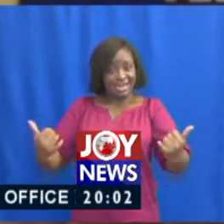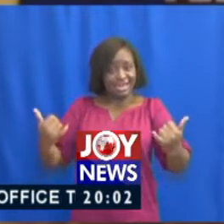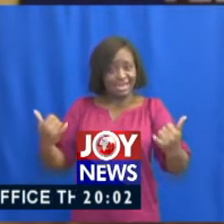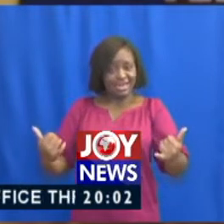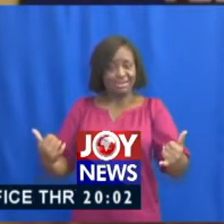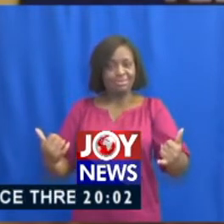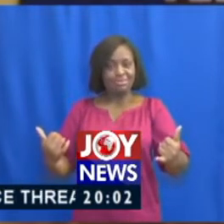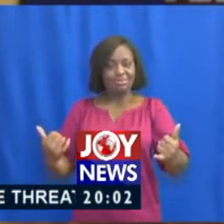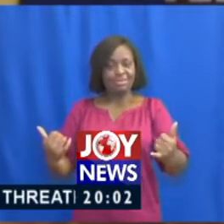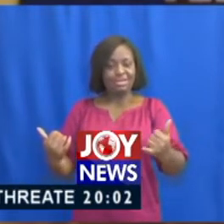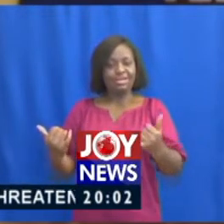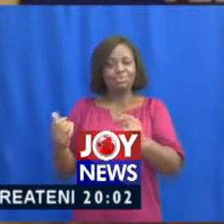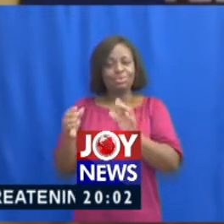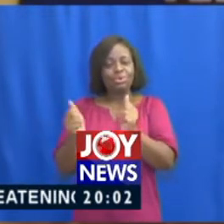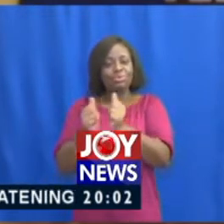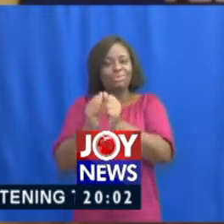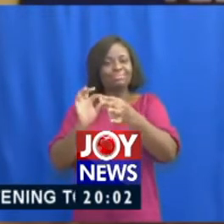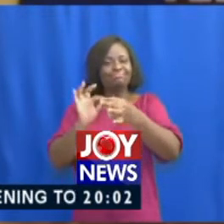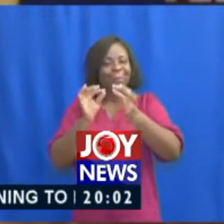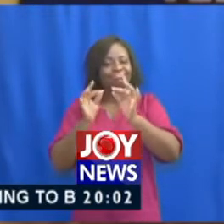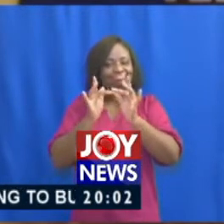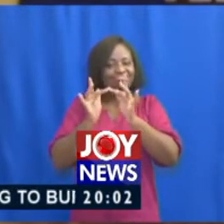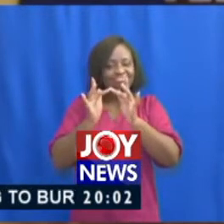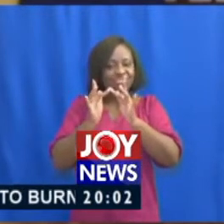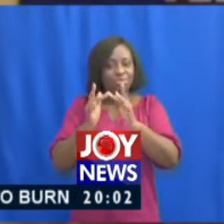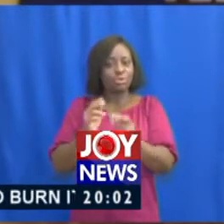For update number 12, we'll come back and then we continue.